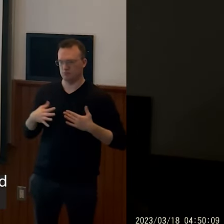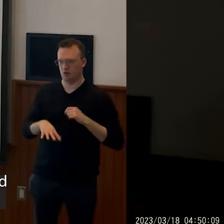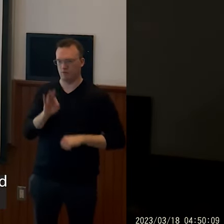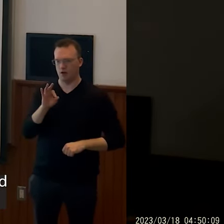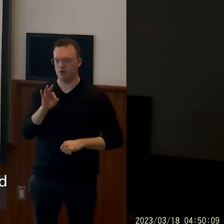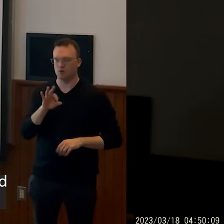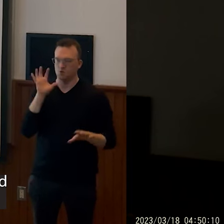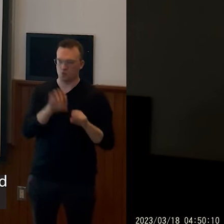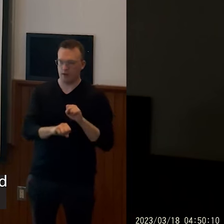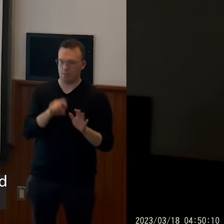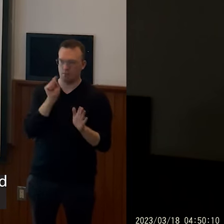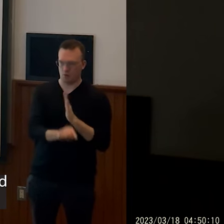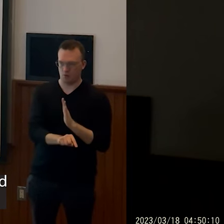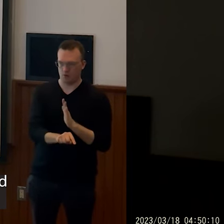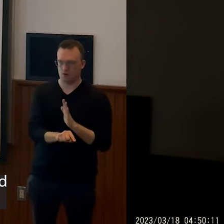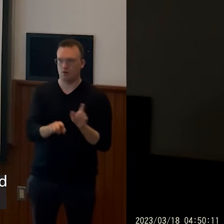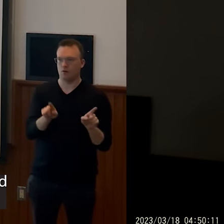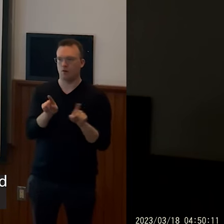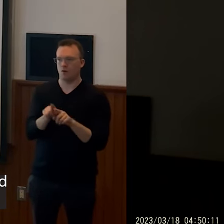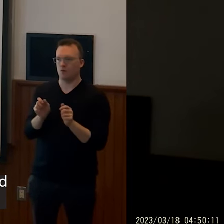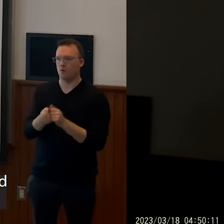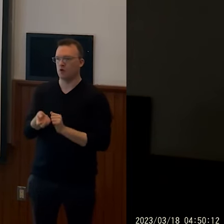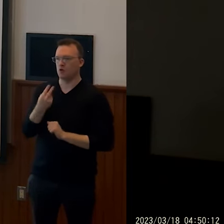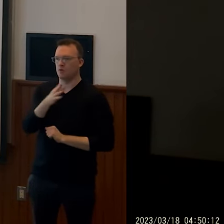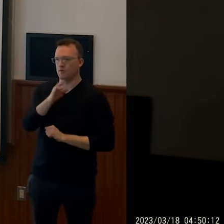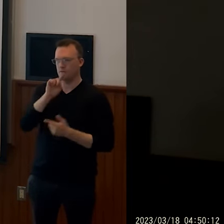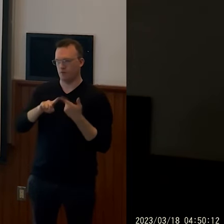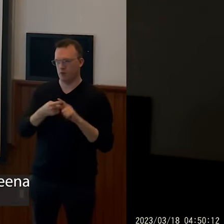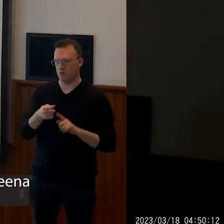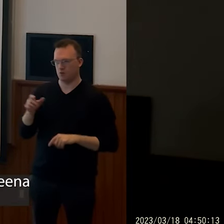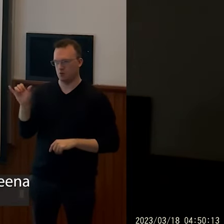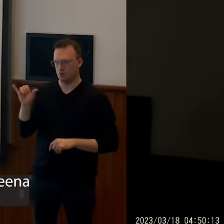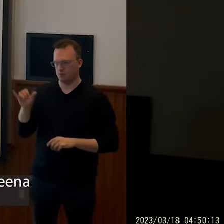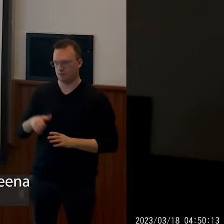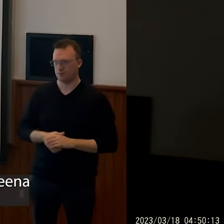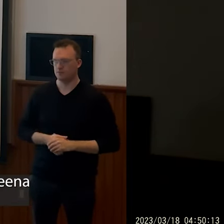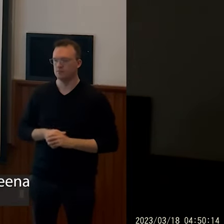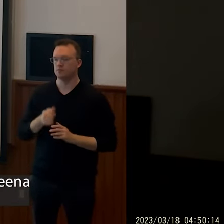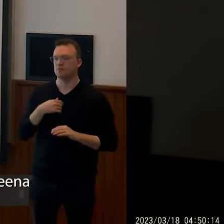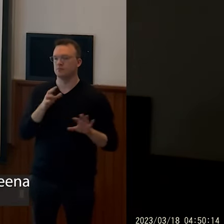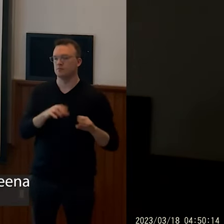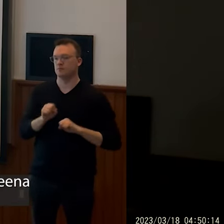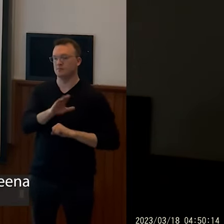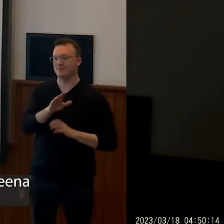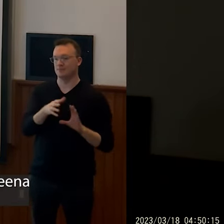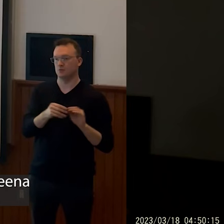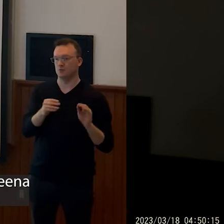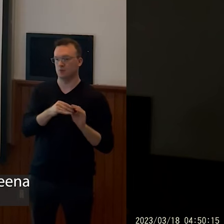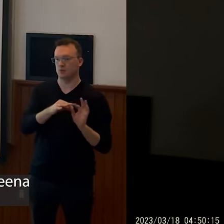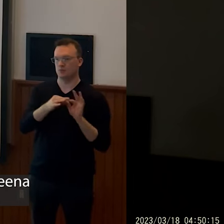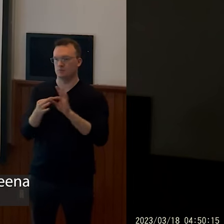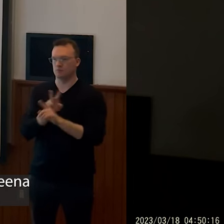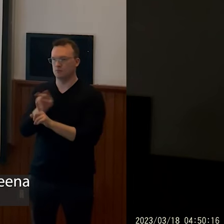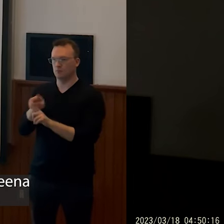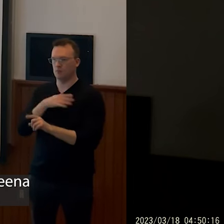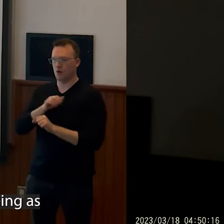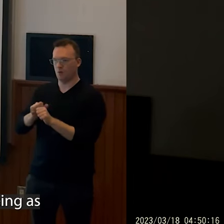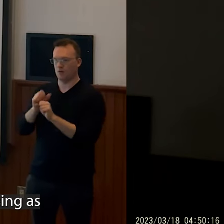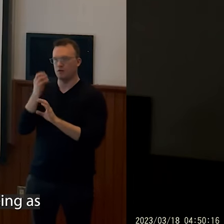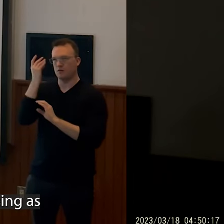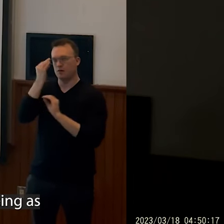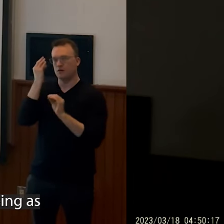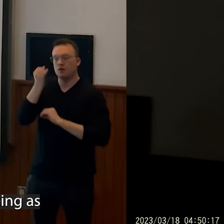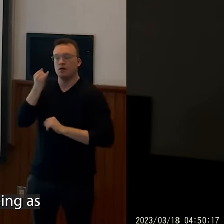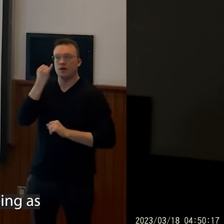so was raped and murdered along with two of his friends. So I took up the story of Brandon Tina and considered